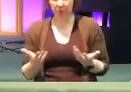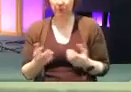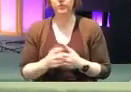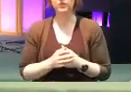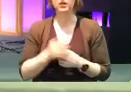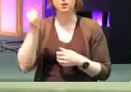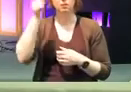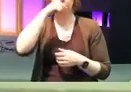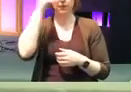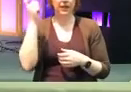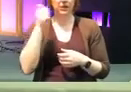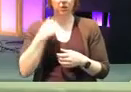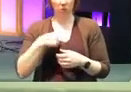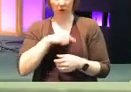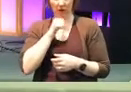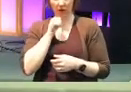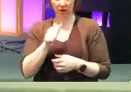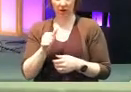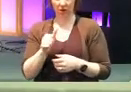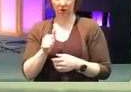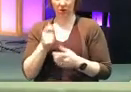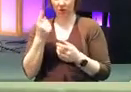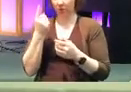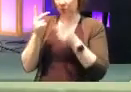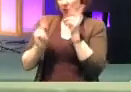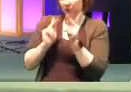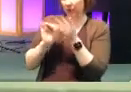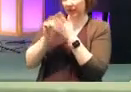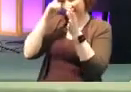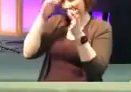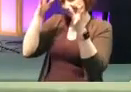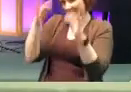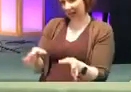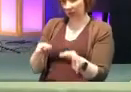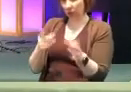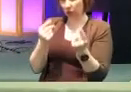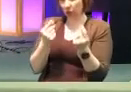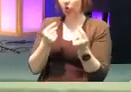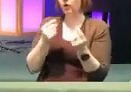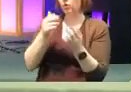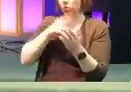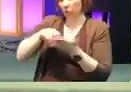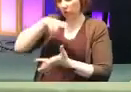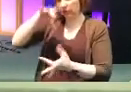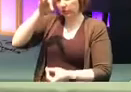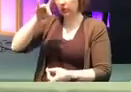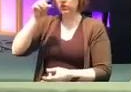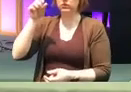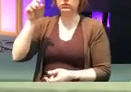Because we're not the ones that determine the agenda. The Holy Spirit is the one that determines the agenda.